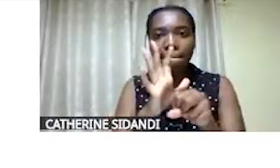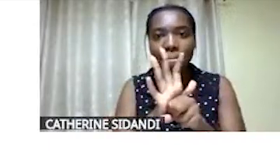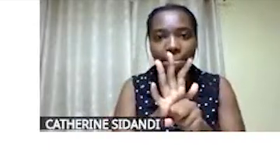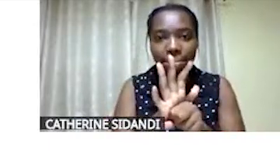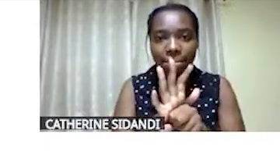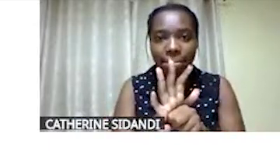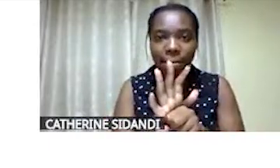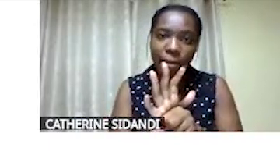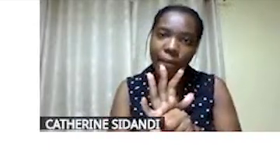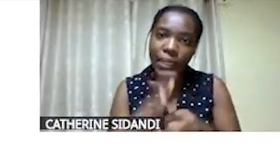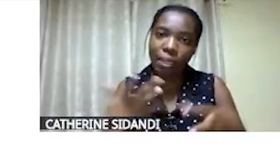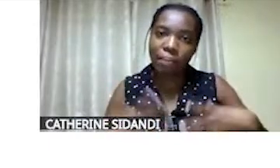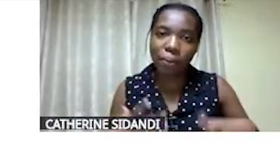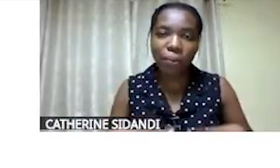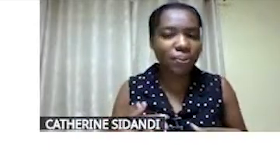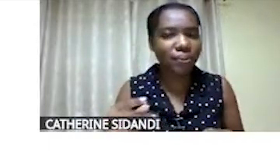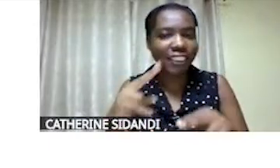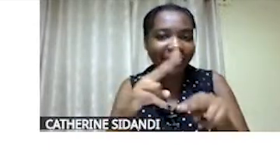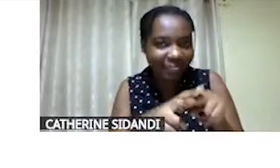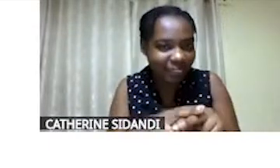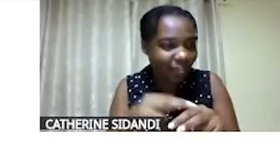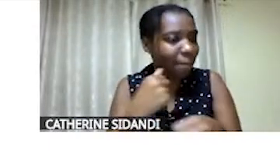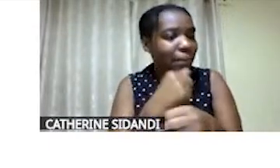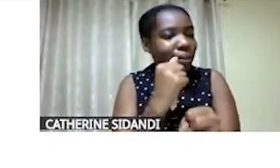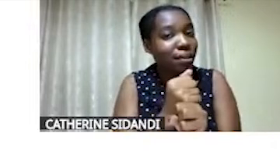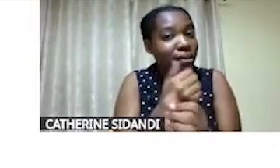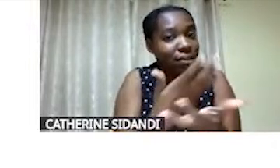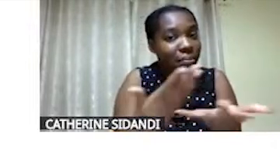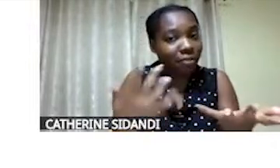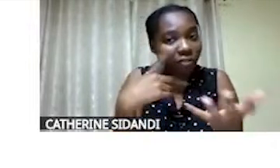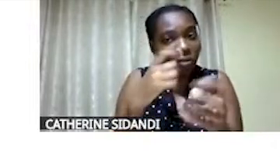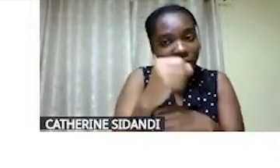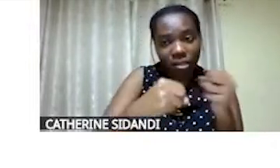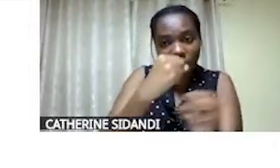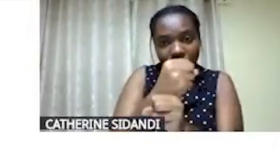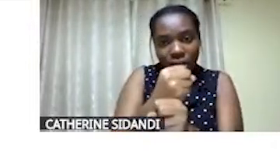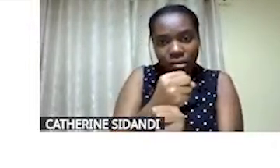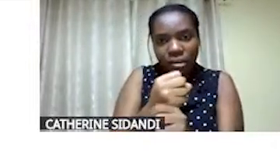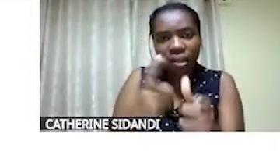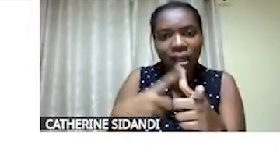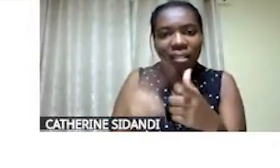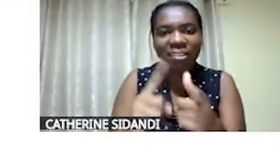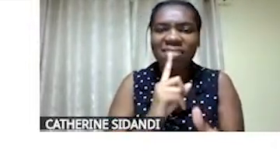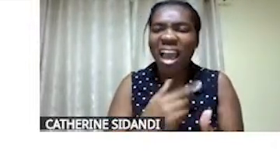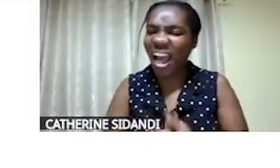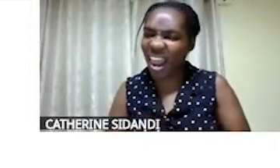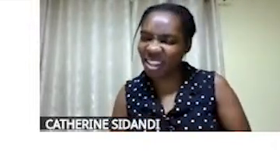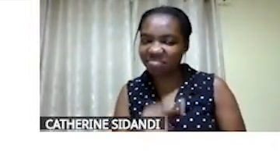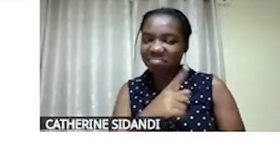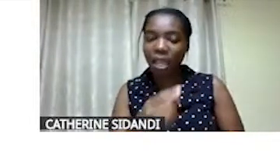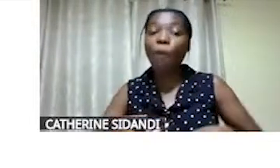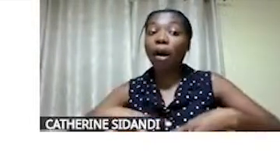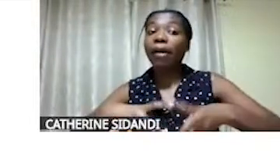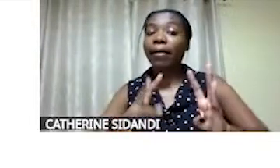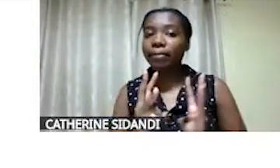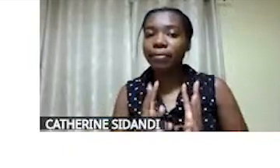people see it, create something for the year and perhaps call it a strategy. But